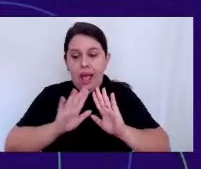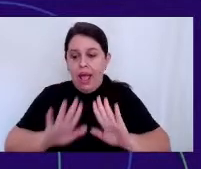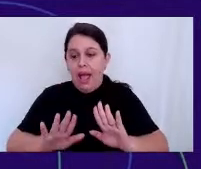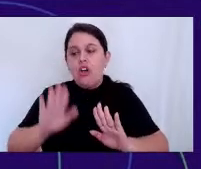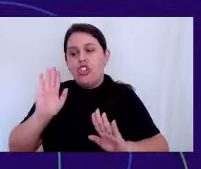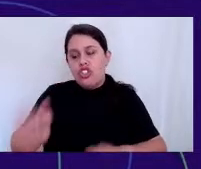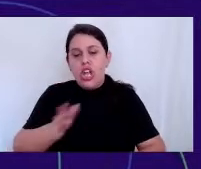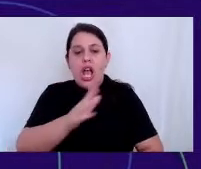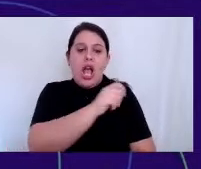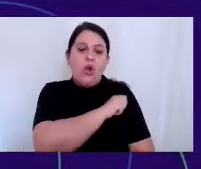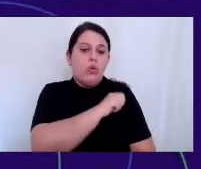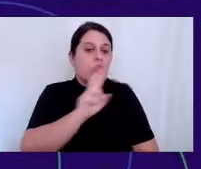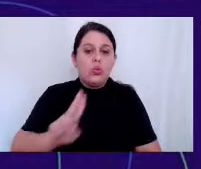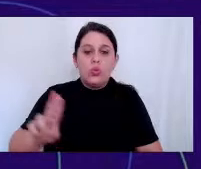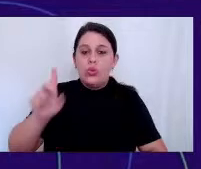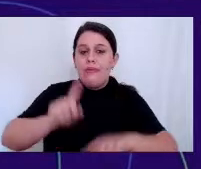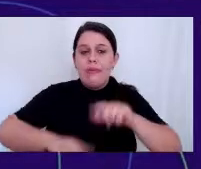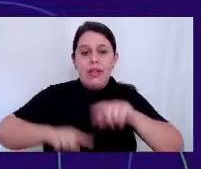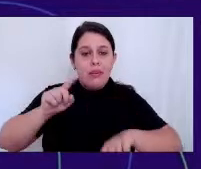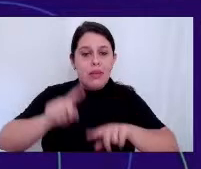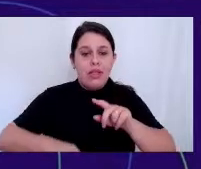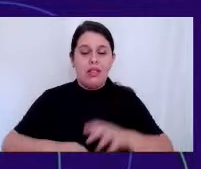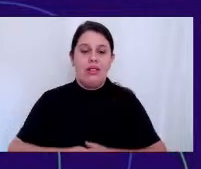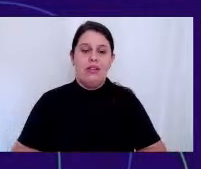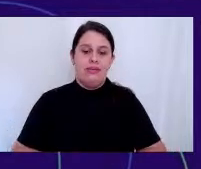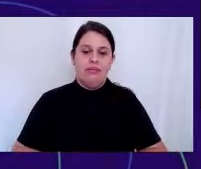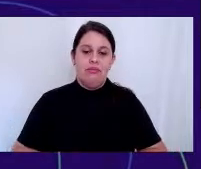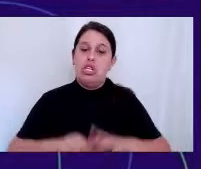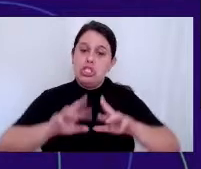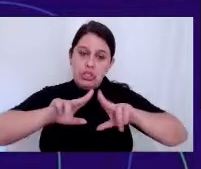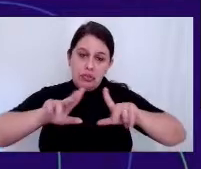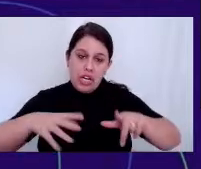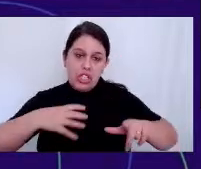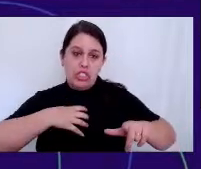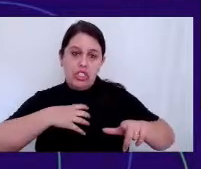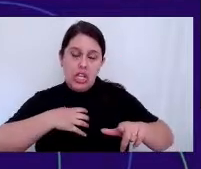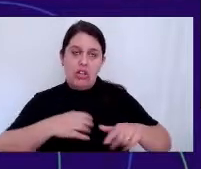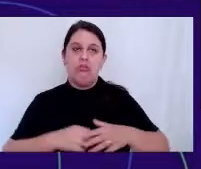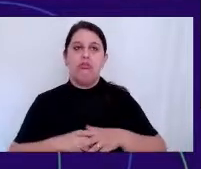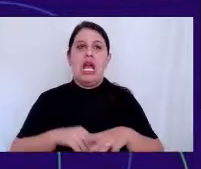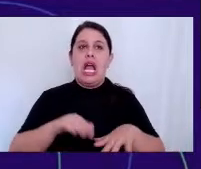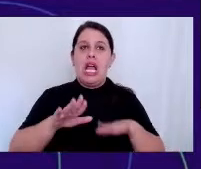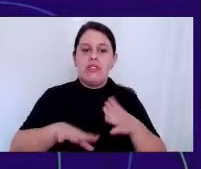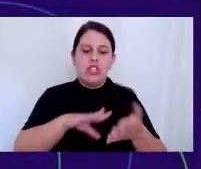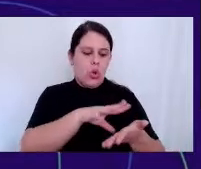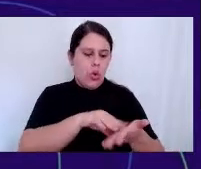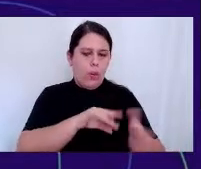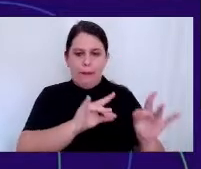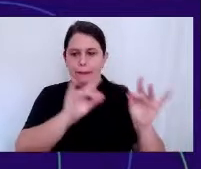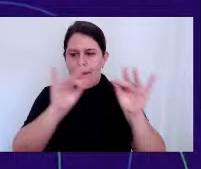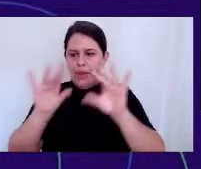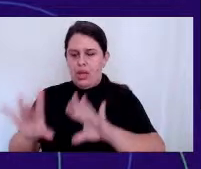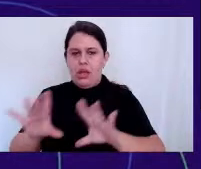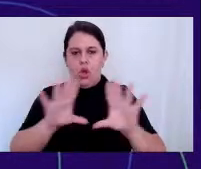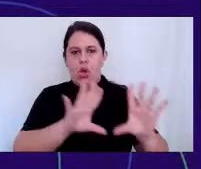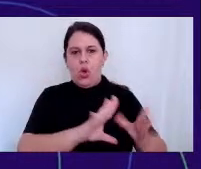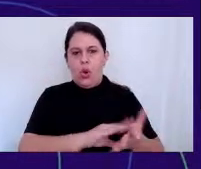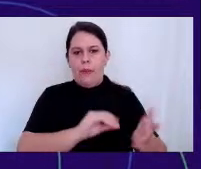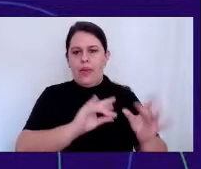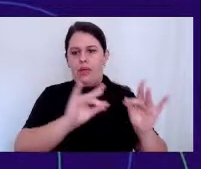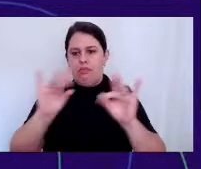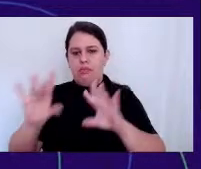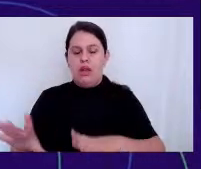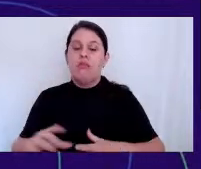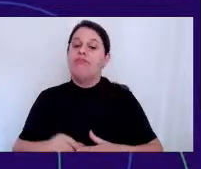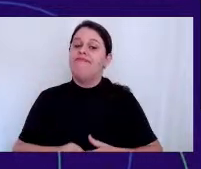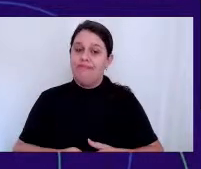ways, maybe just for copy pasting, but I think as teachers, we can guide students on how to use the technology